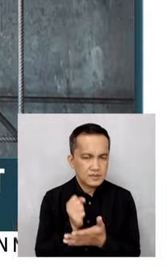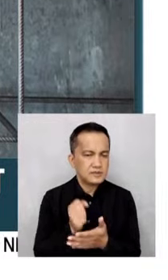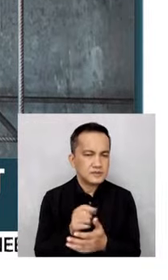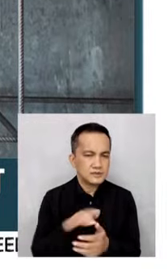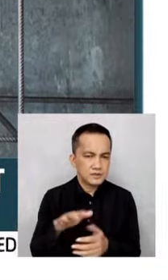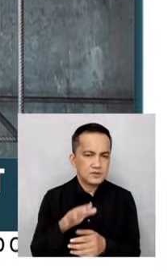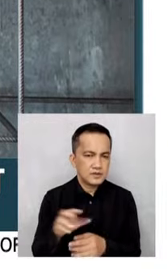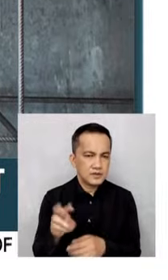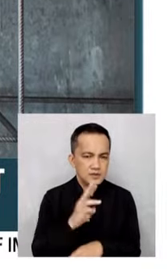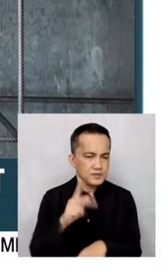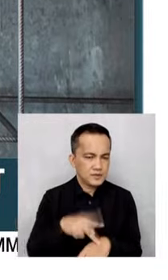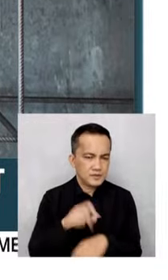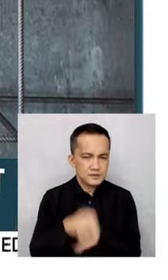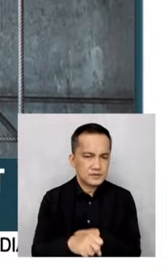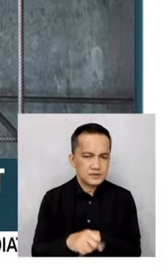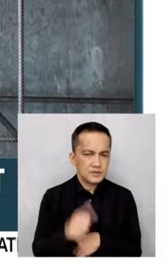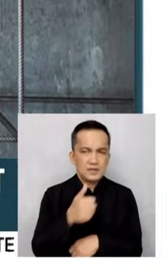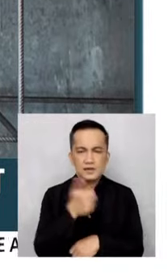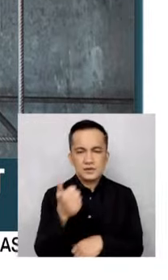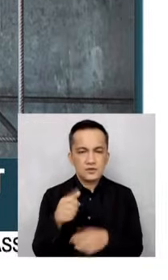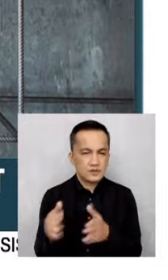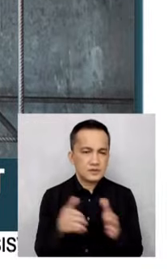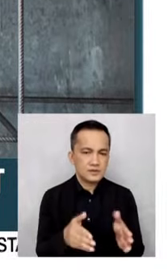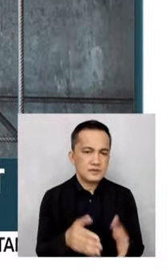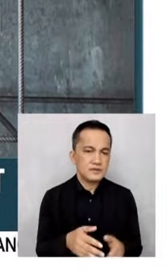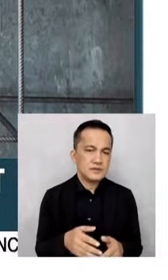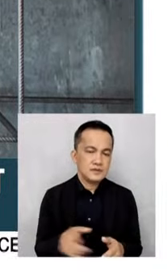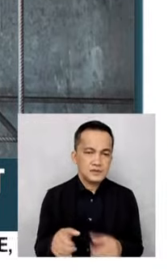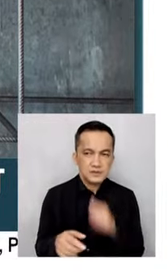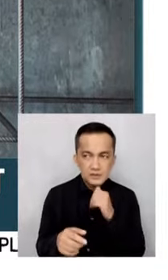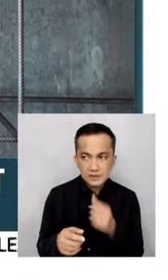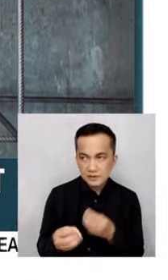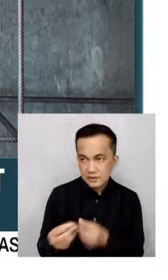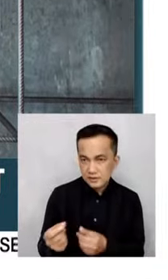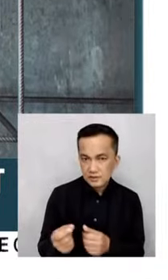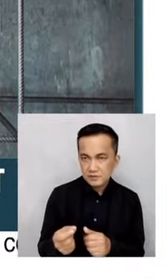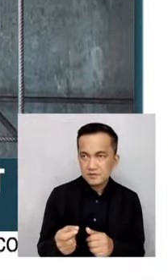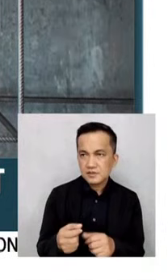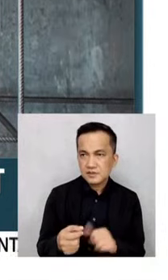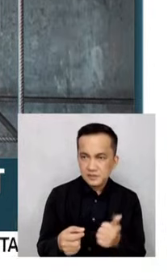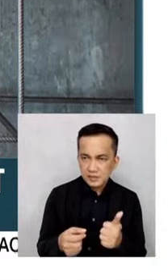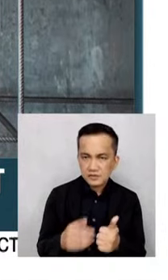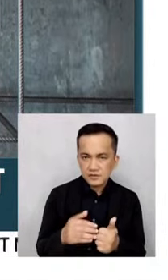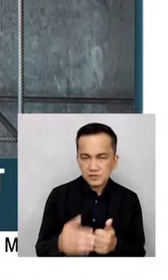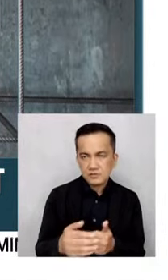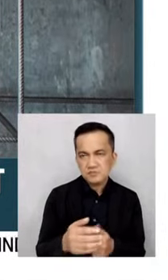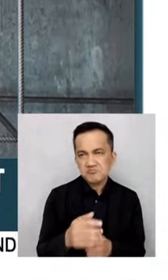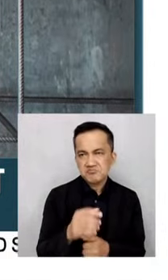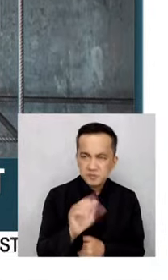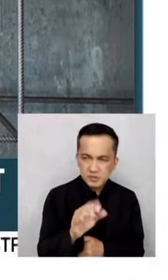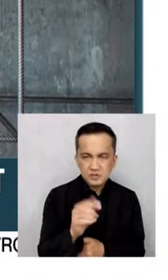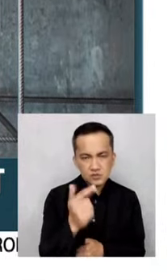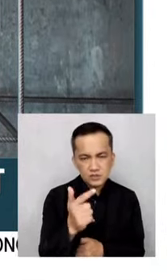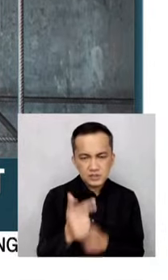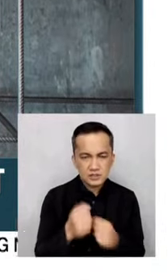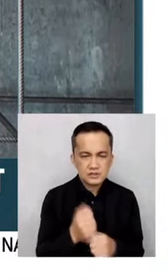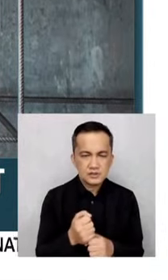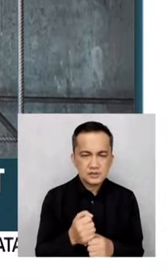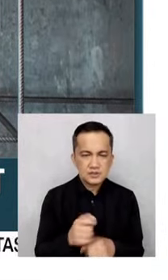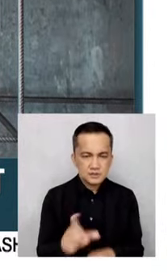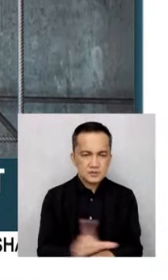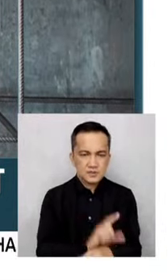There's no way, other way to do it. It might not be resolved in 10 or 15 or even 20 years, but this is a long game. This